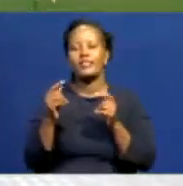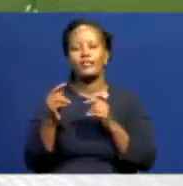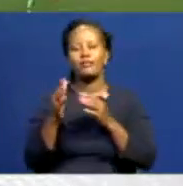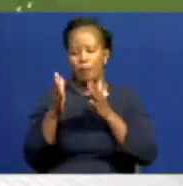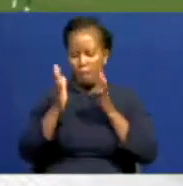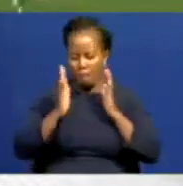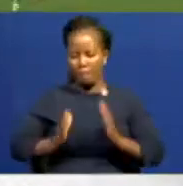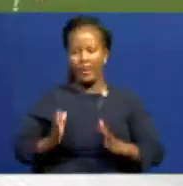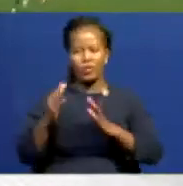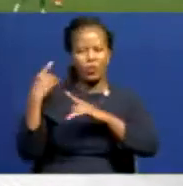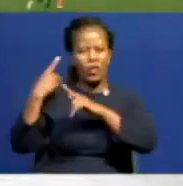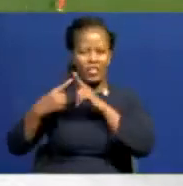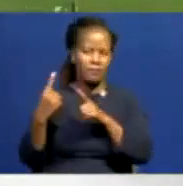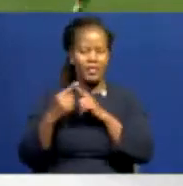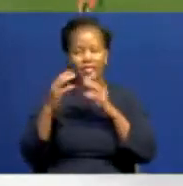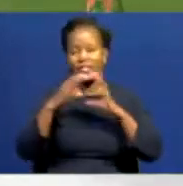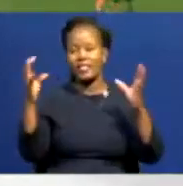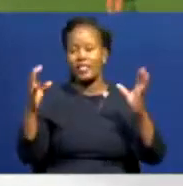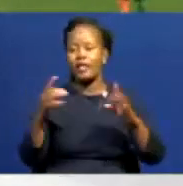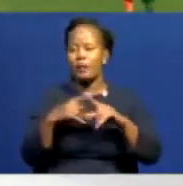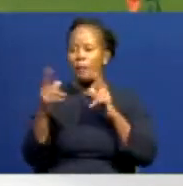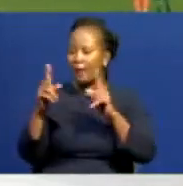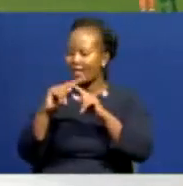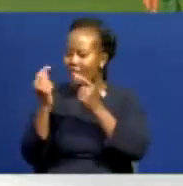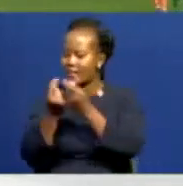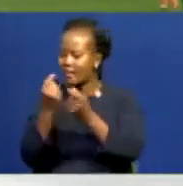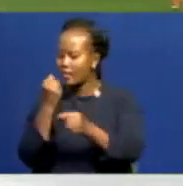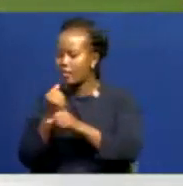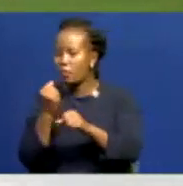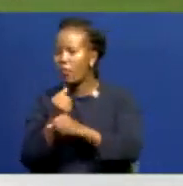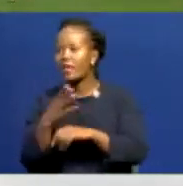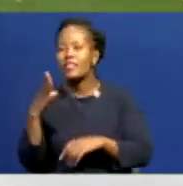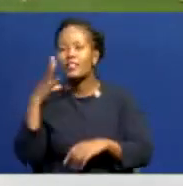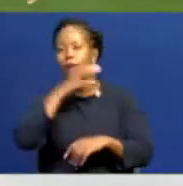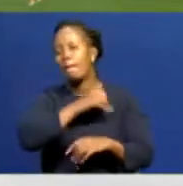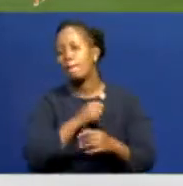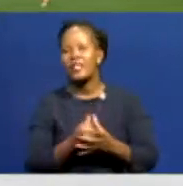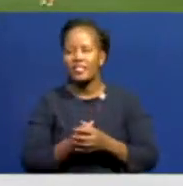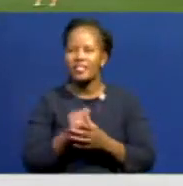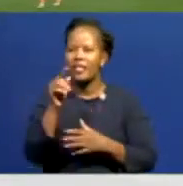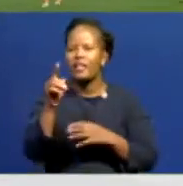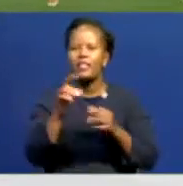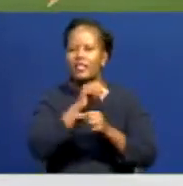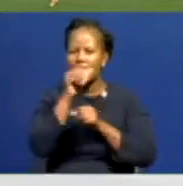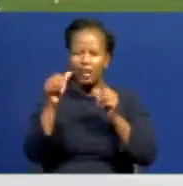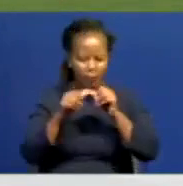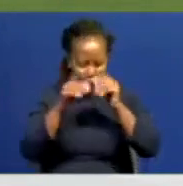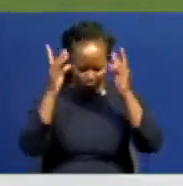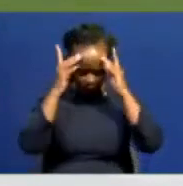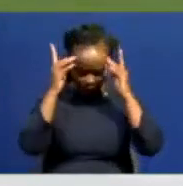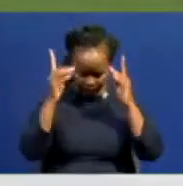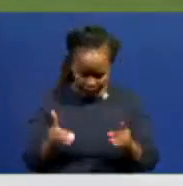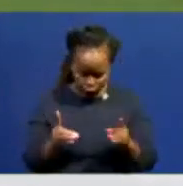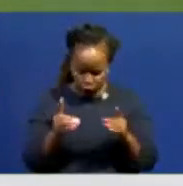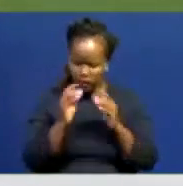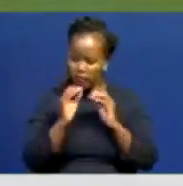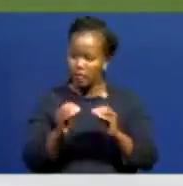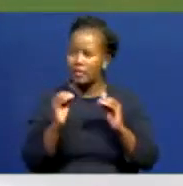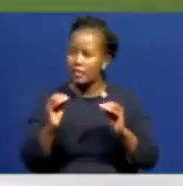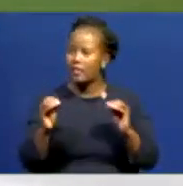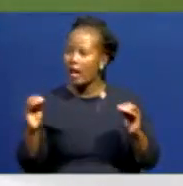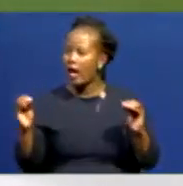Yes, but where is the teamwork? Yeah, because football is all about decisions. Mm-hmm. It's about passing. We it's saw